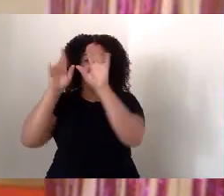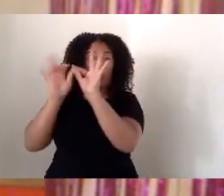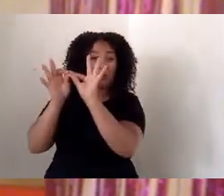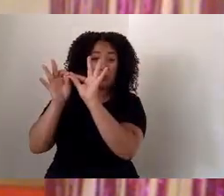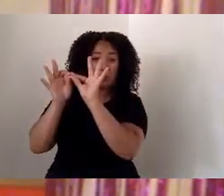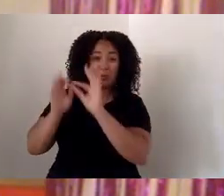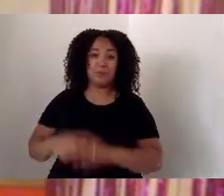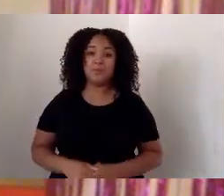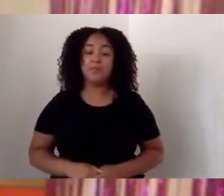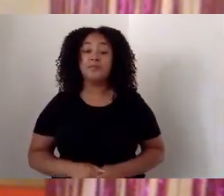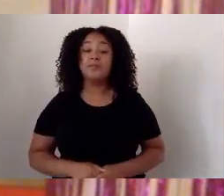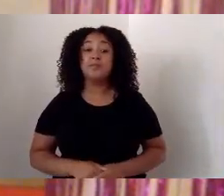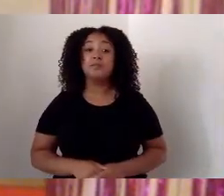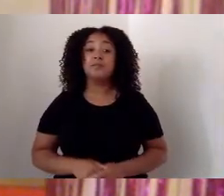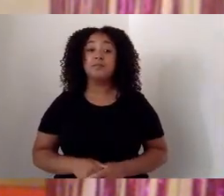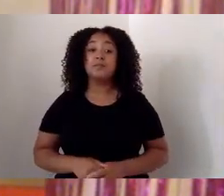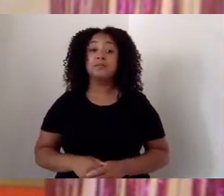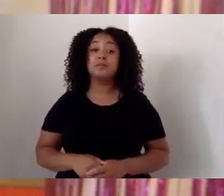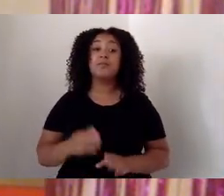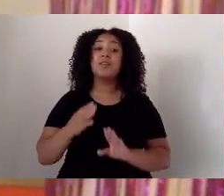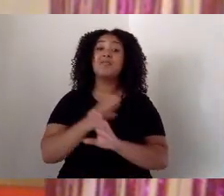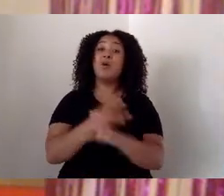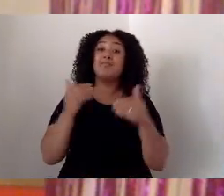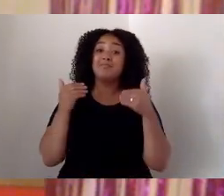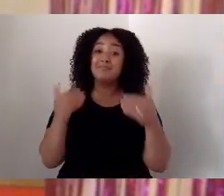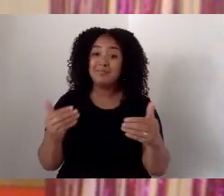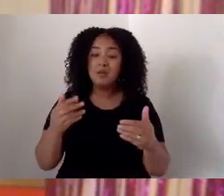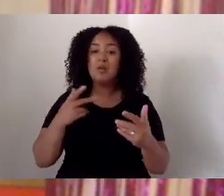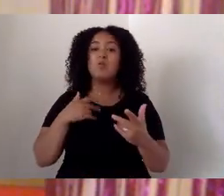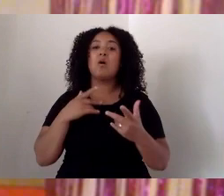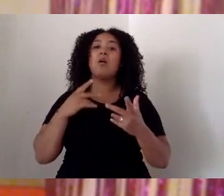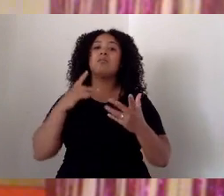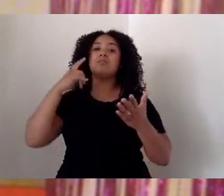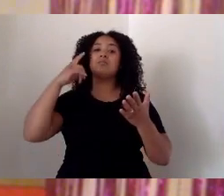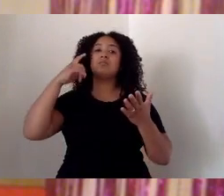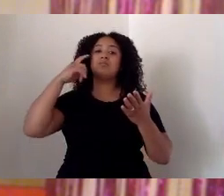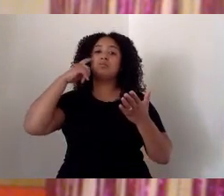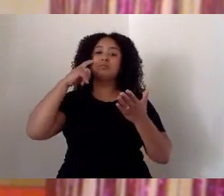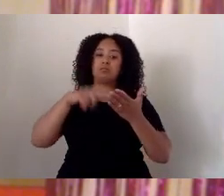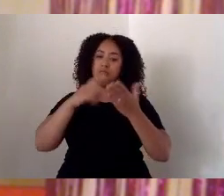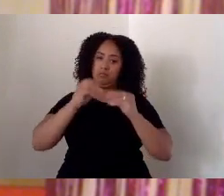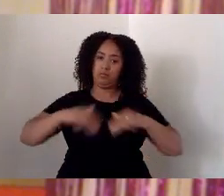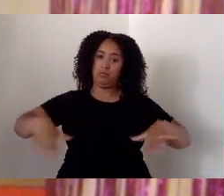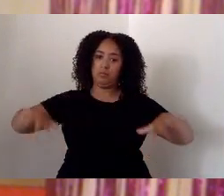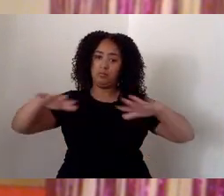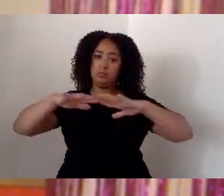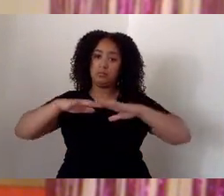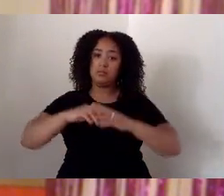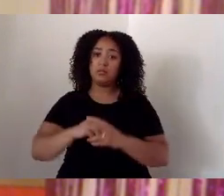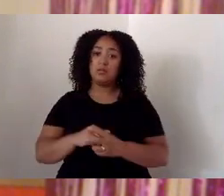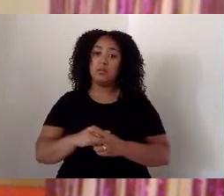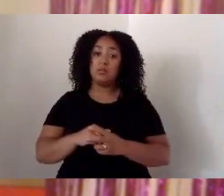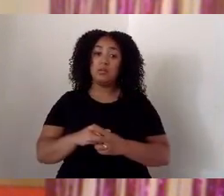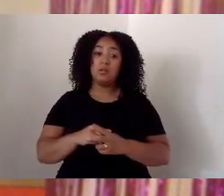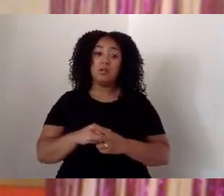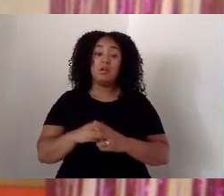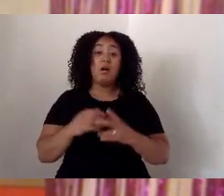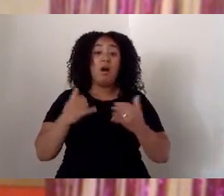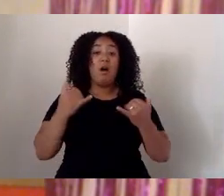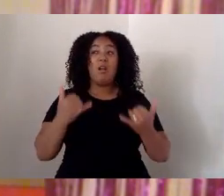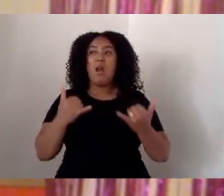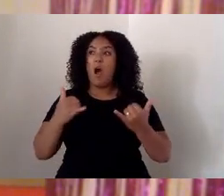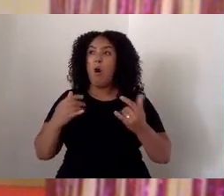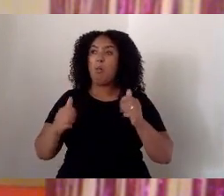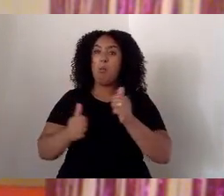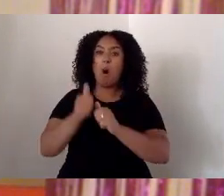Lastly, before we begin, I'd like to do a land acknowledgement. As we've been spending more time than ever in our homes, I've been